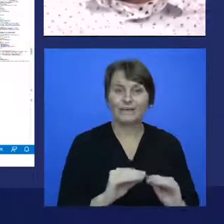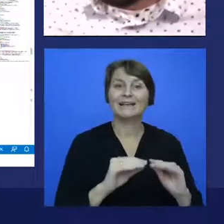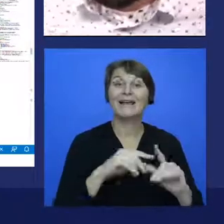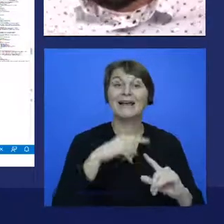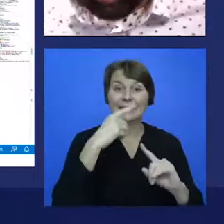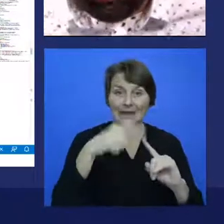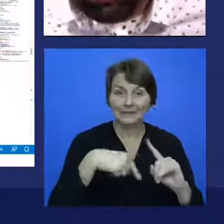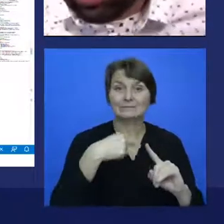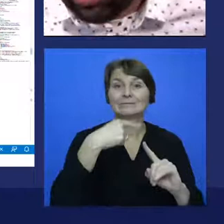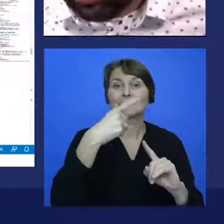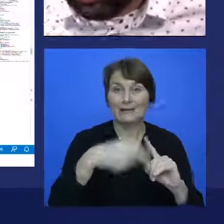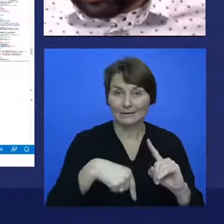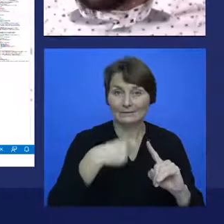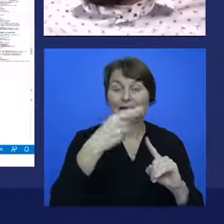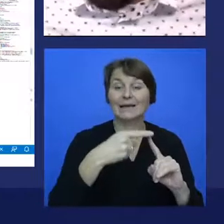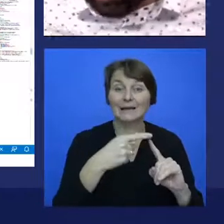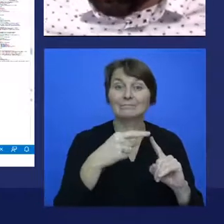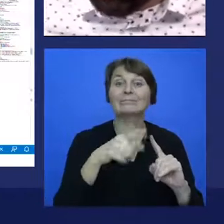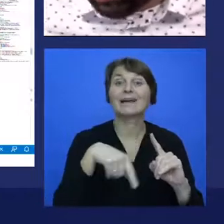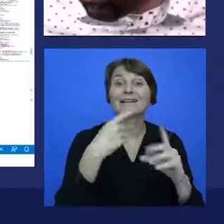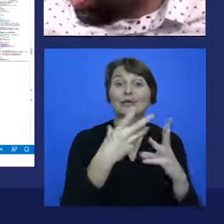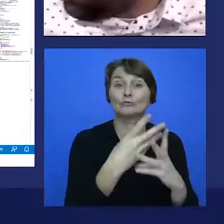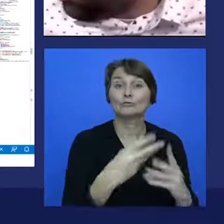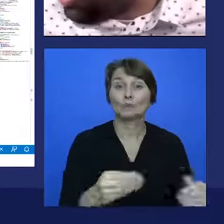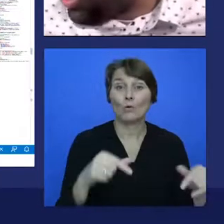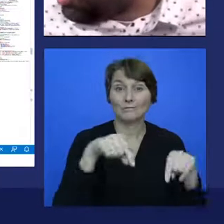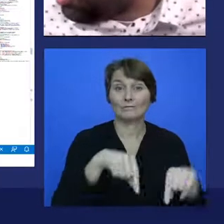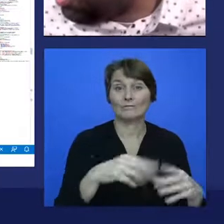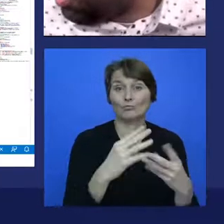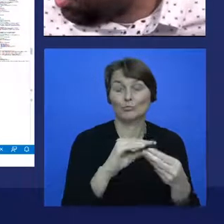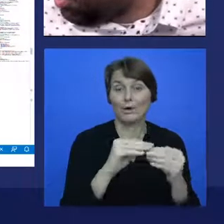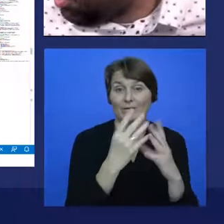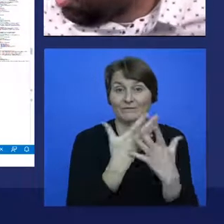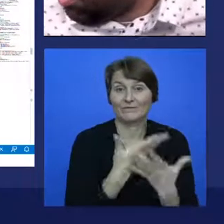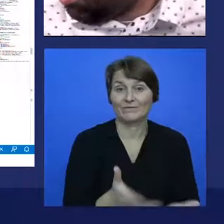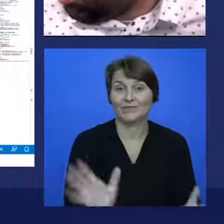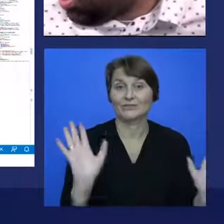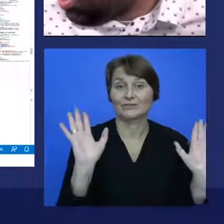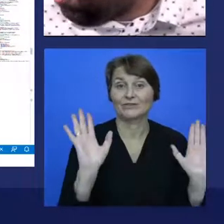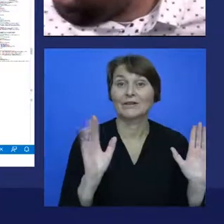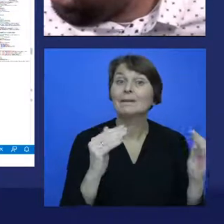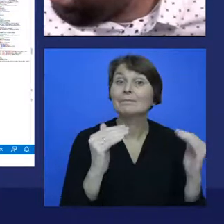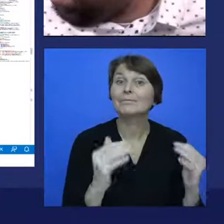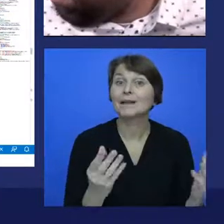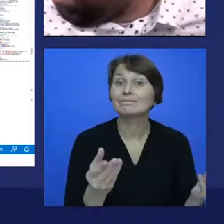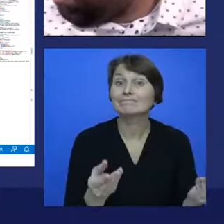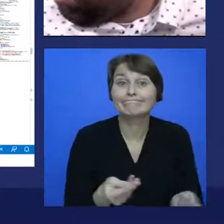over until it solves the actual problem, and then you get